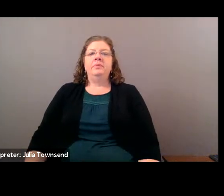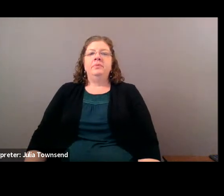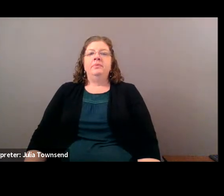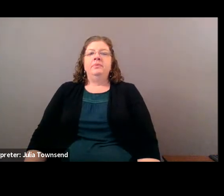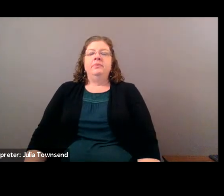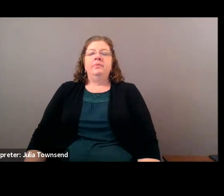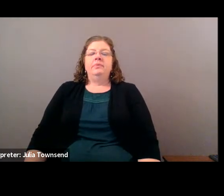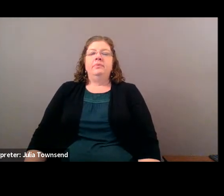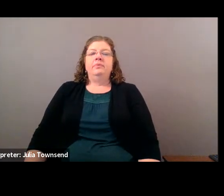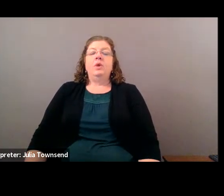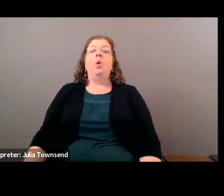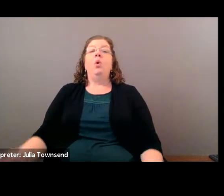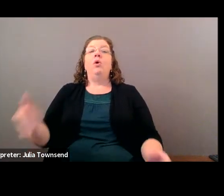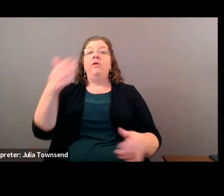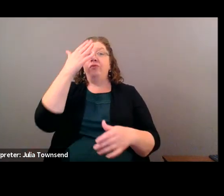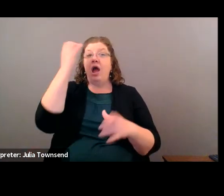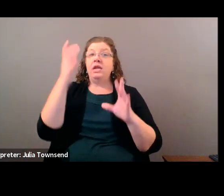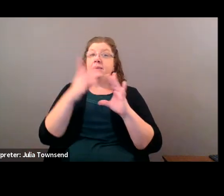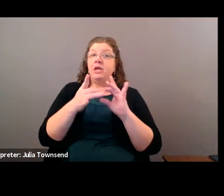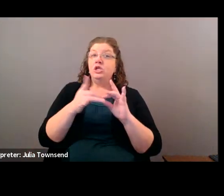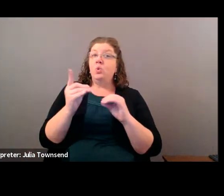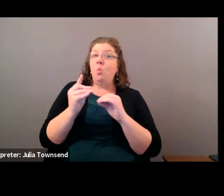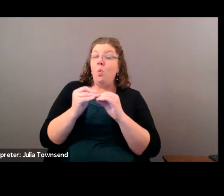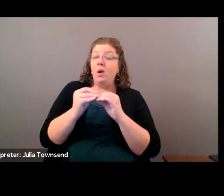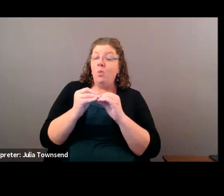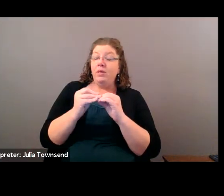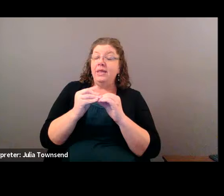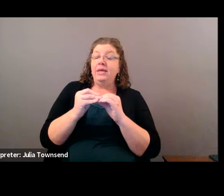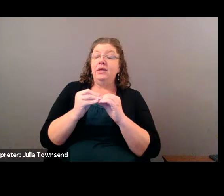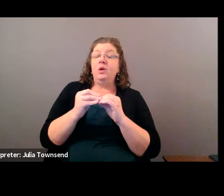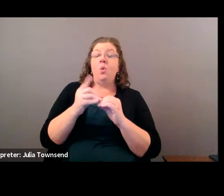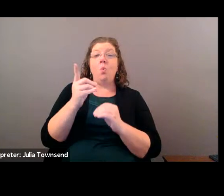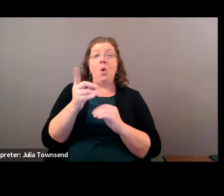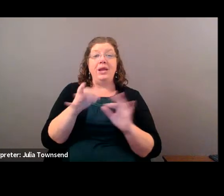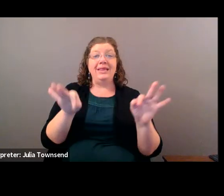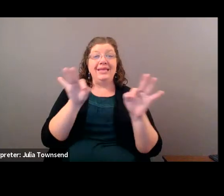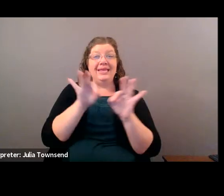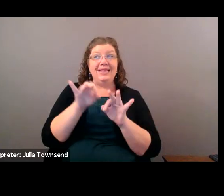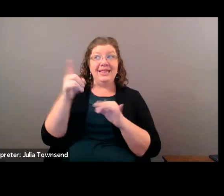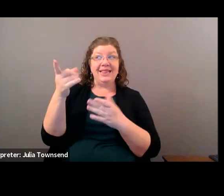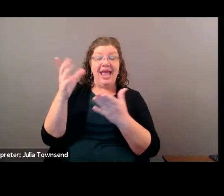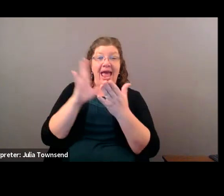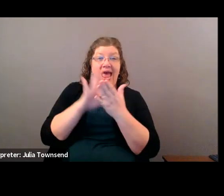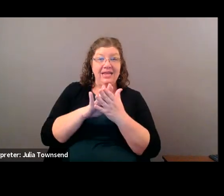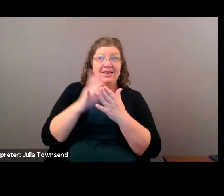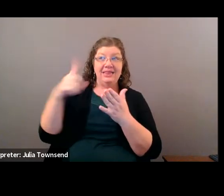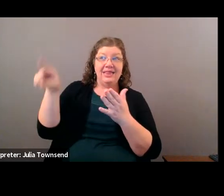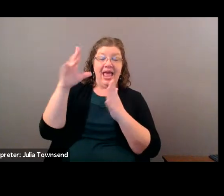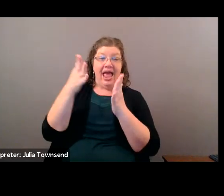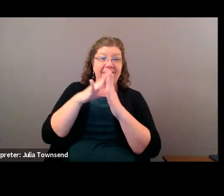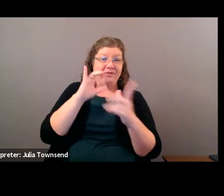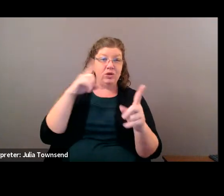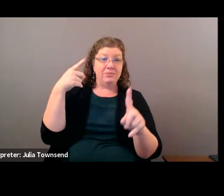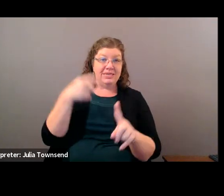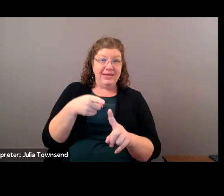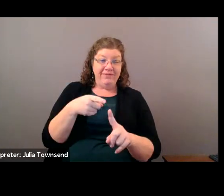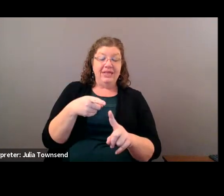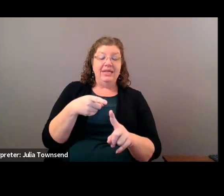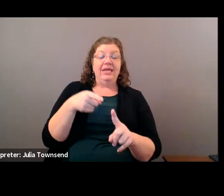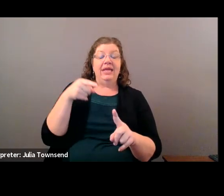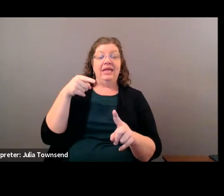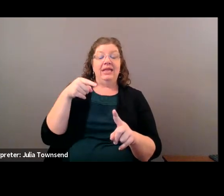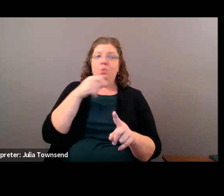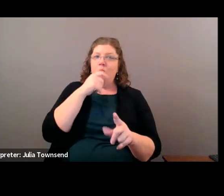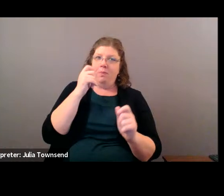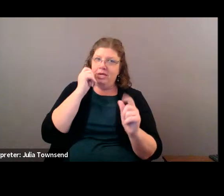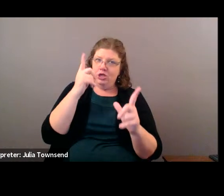I forgot to mention one other thing. One of the key things that they asked for specifically was, as this will be no surprise